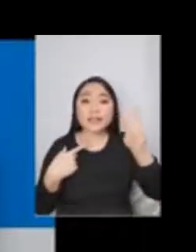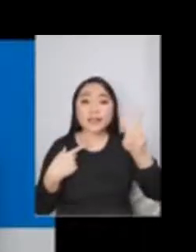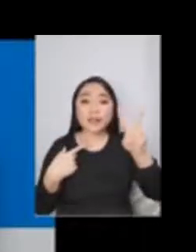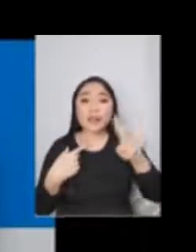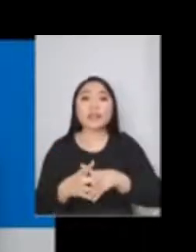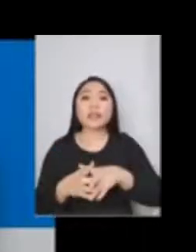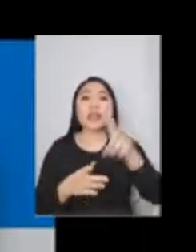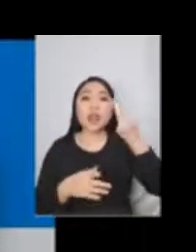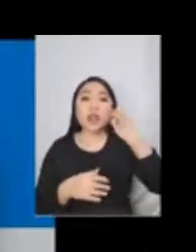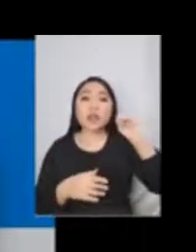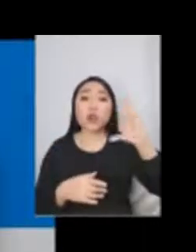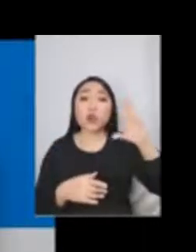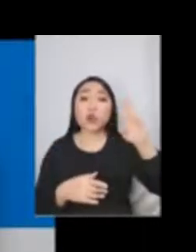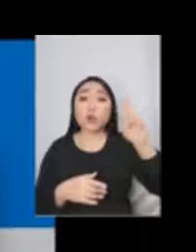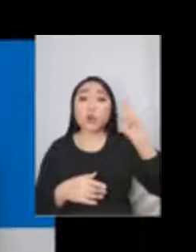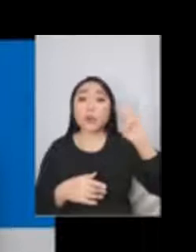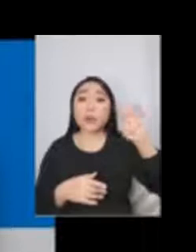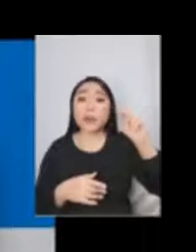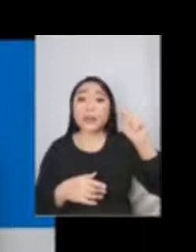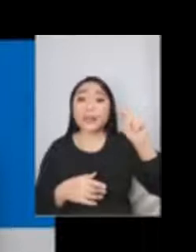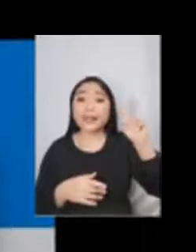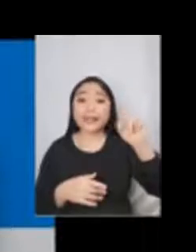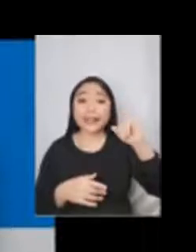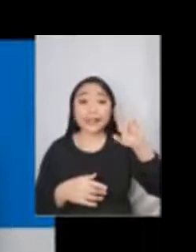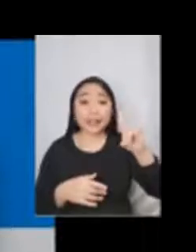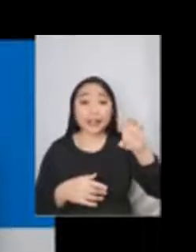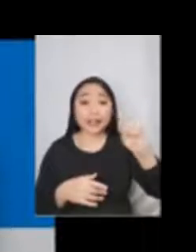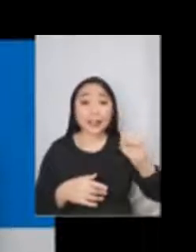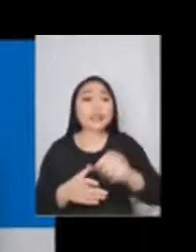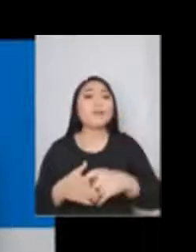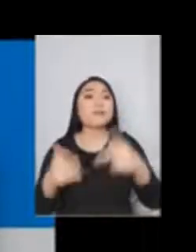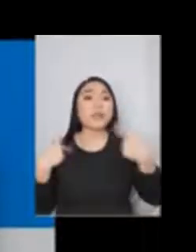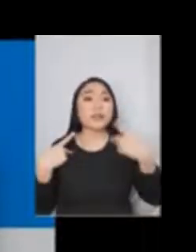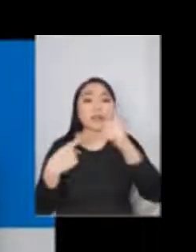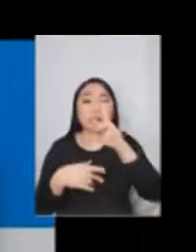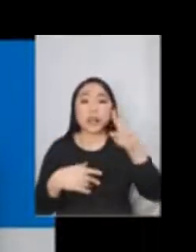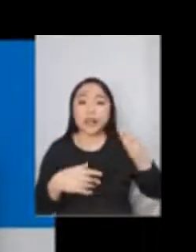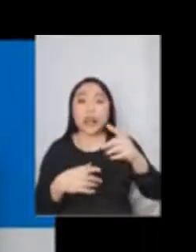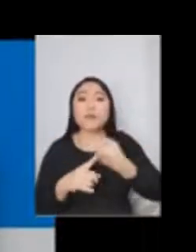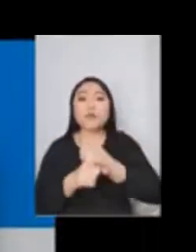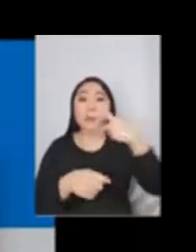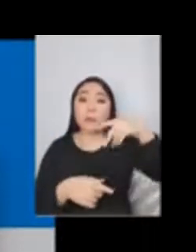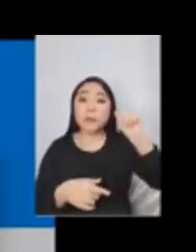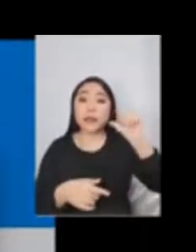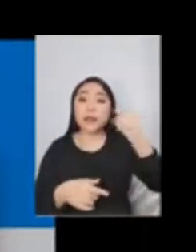and Women of Science, Spheres, and Philippine Journal of Science. We also have